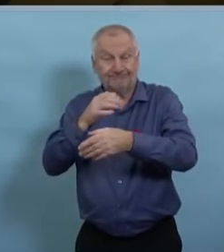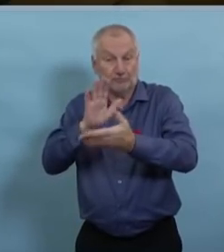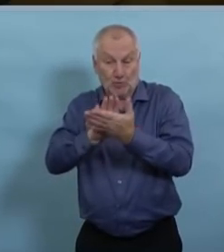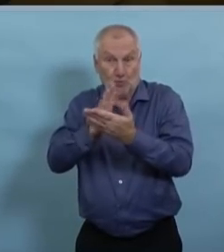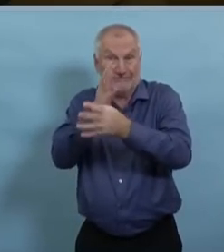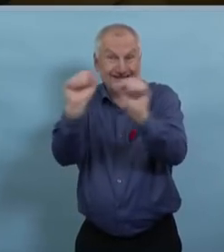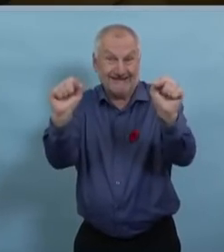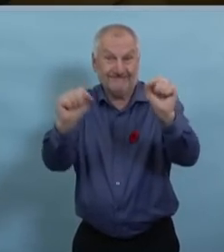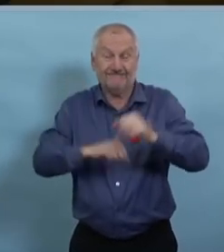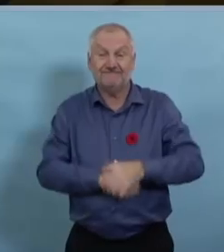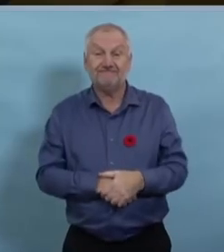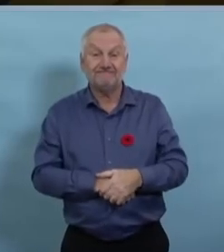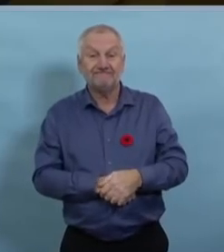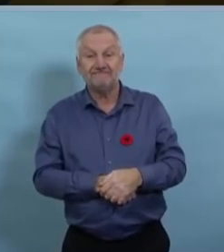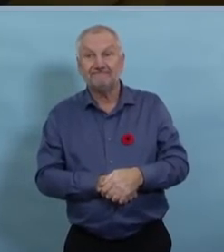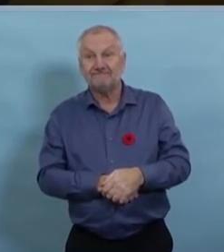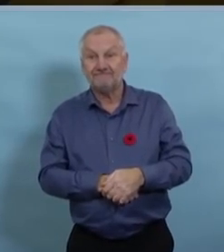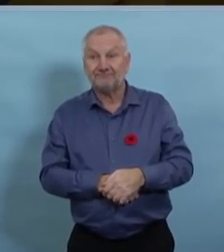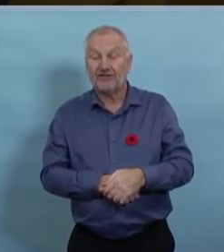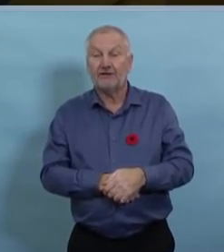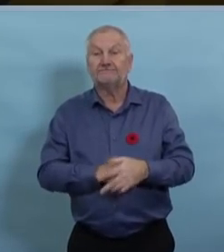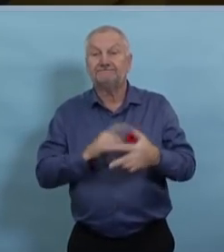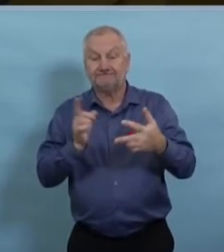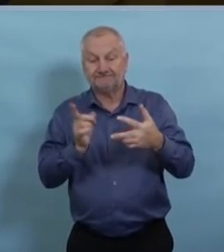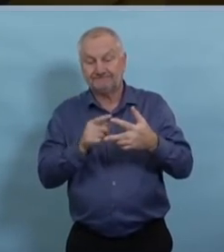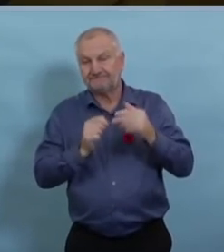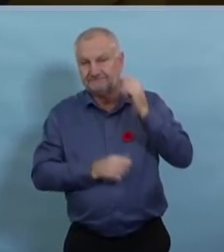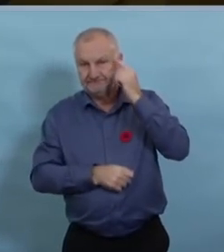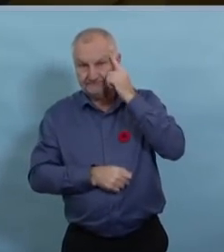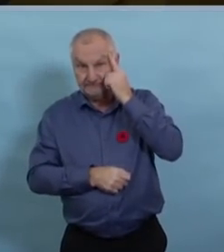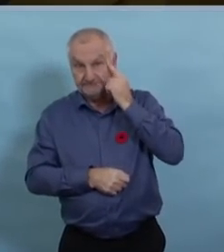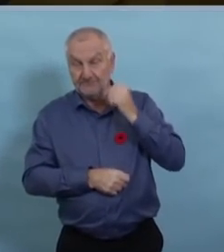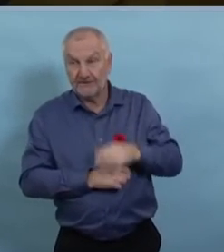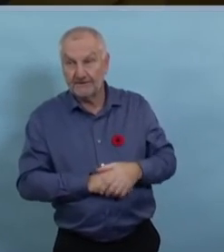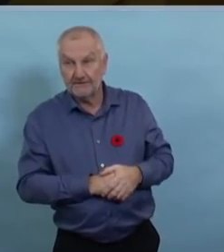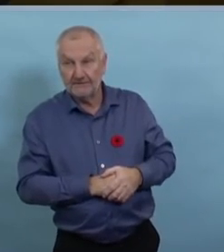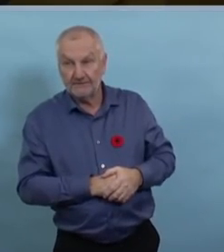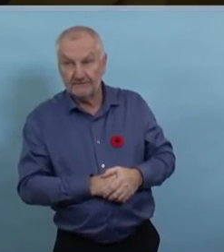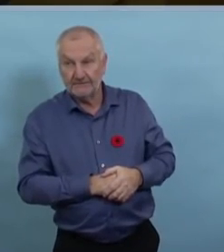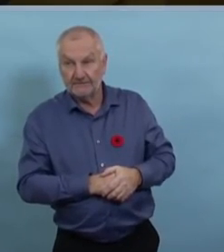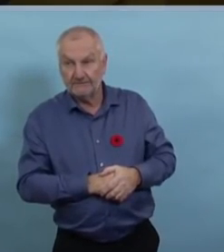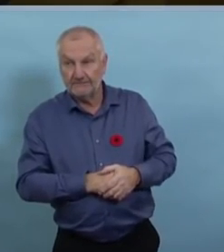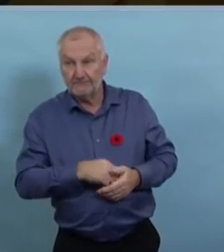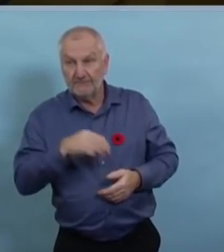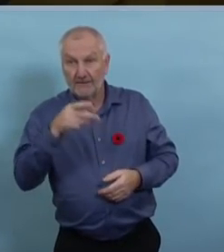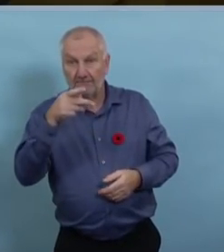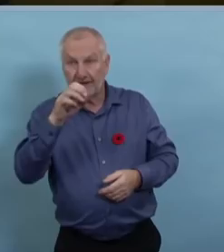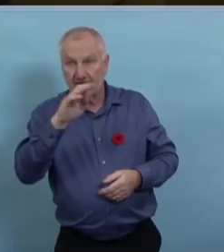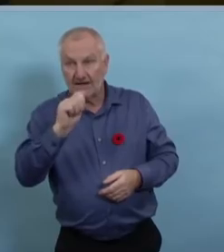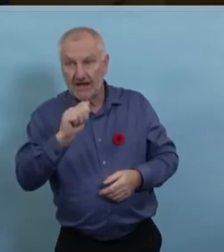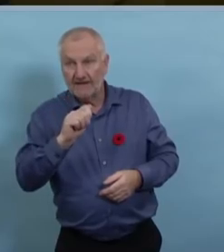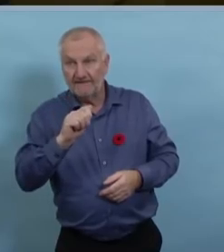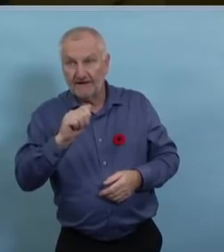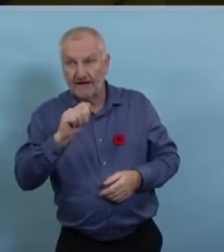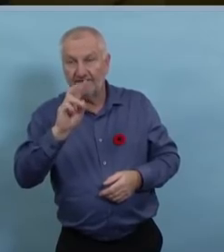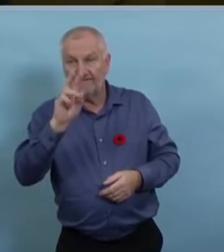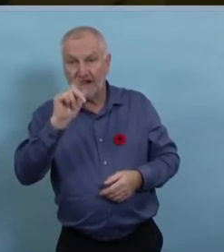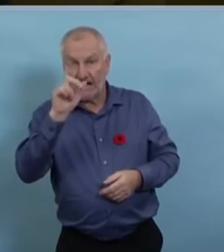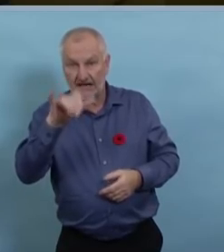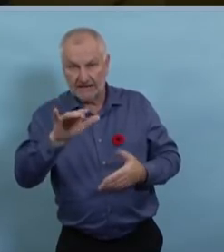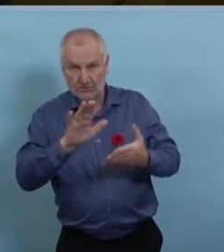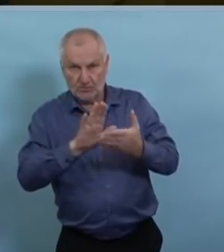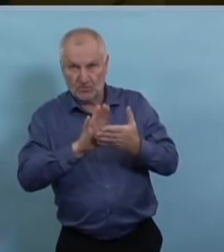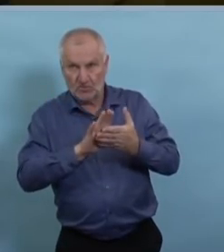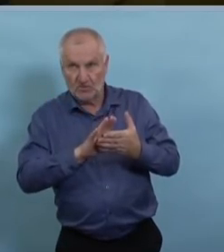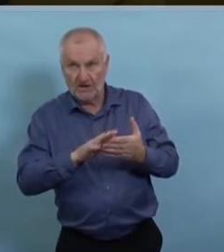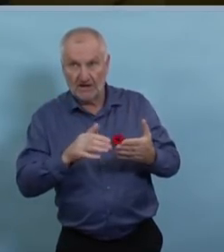Thanks for that. My first follow-up is the Pembina Valley School Division recalled the masks in question on October 28th. Why